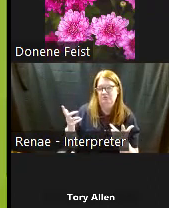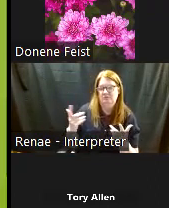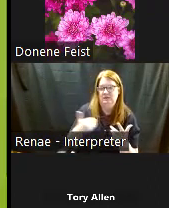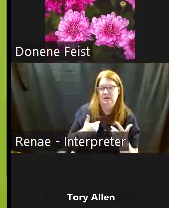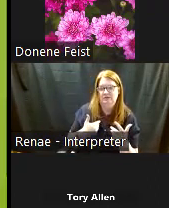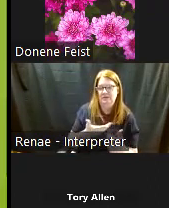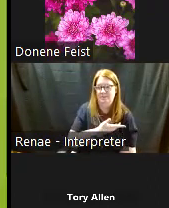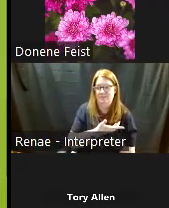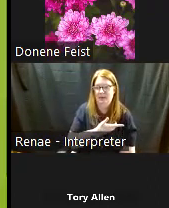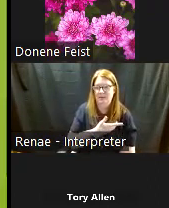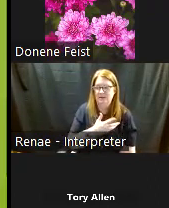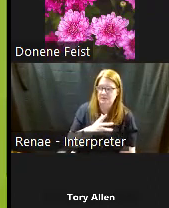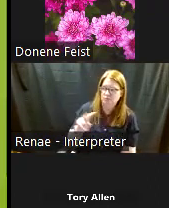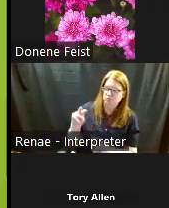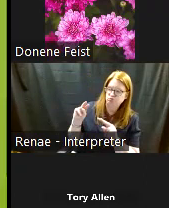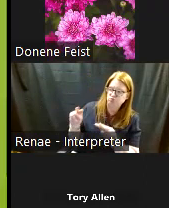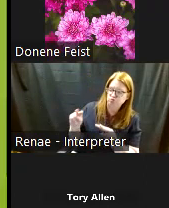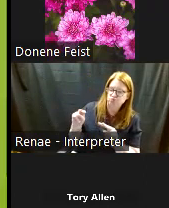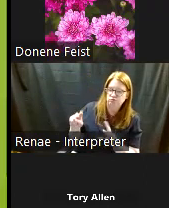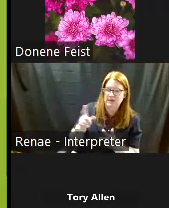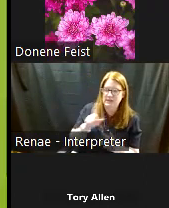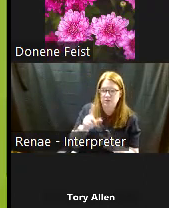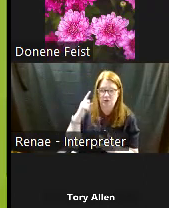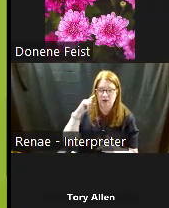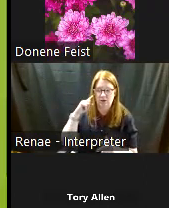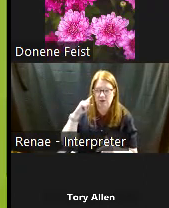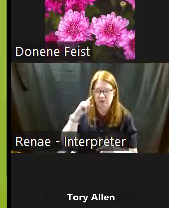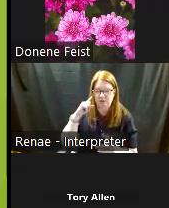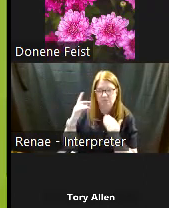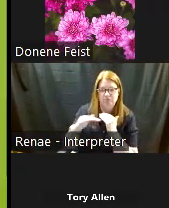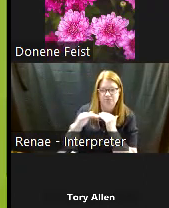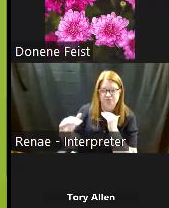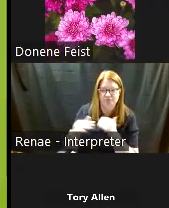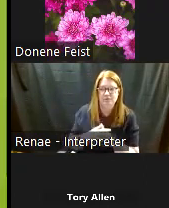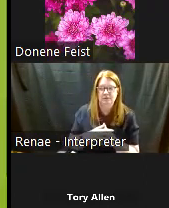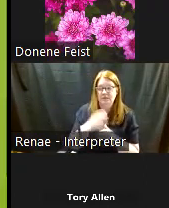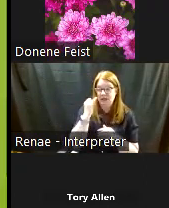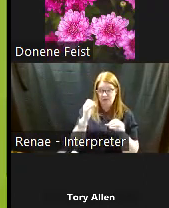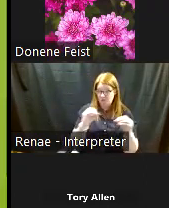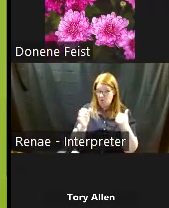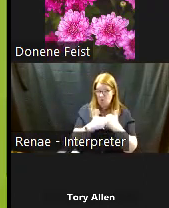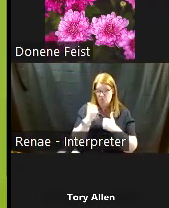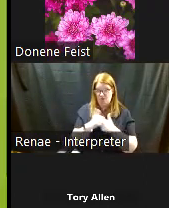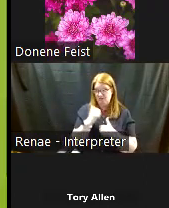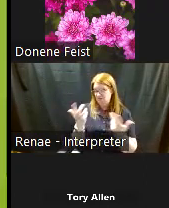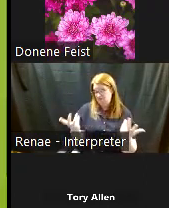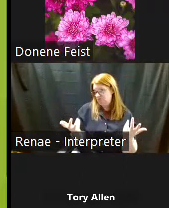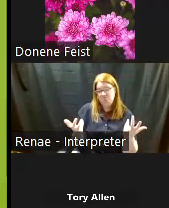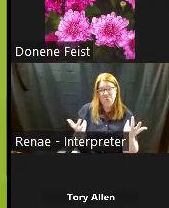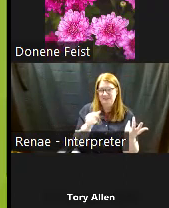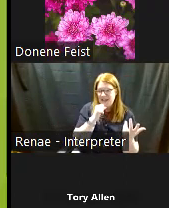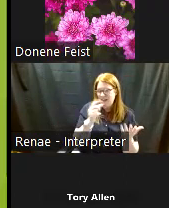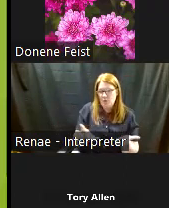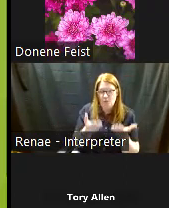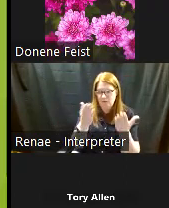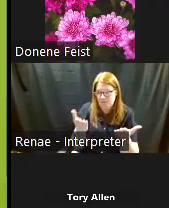monitor their outcomes and make sure their hearing hasn't changed. If there are no risk factors and the results were normal, I'm not usually recommending a recheck at